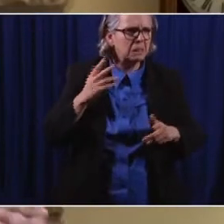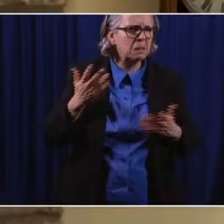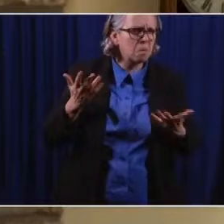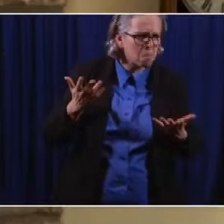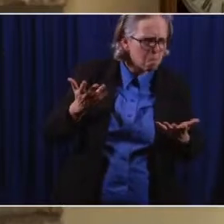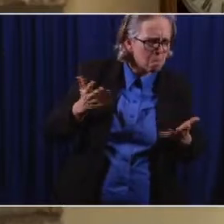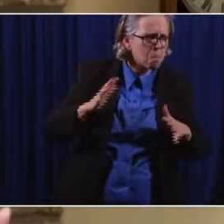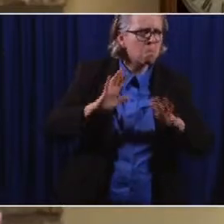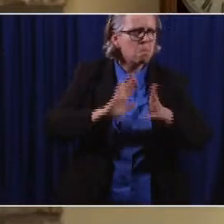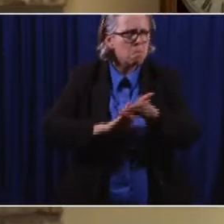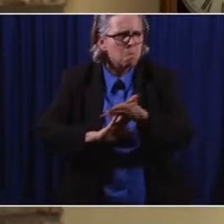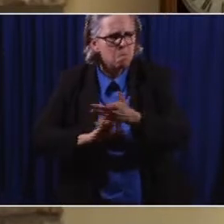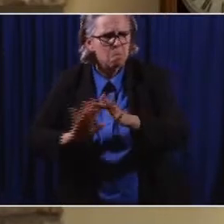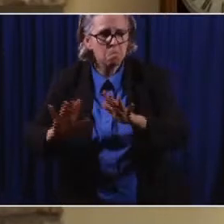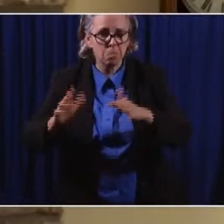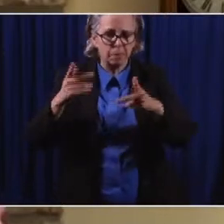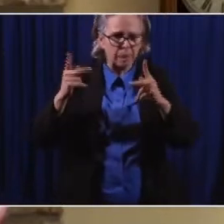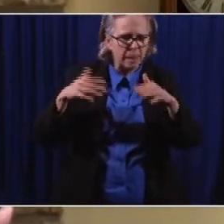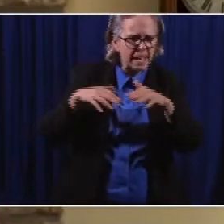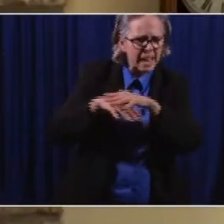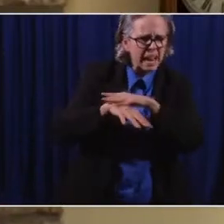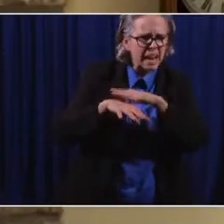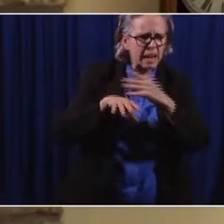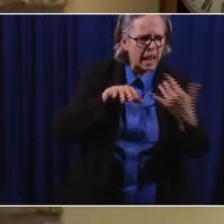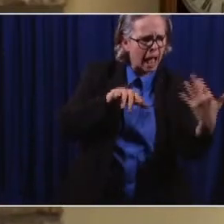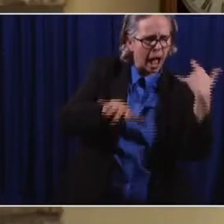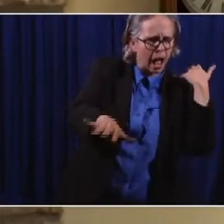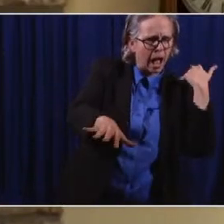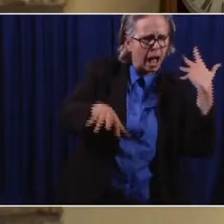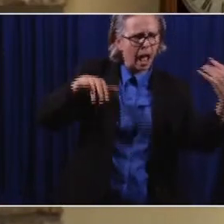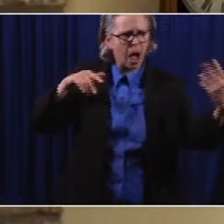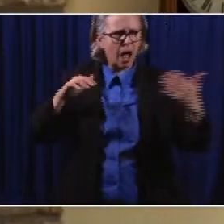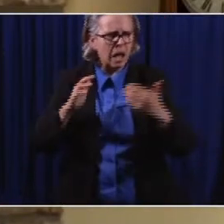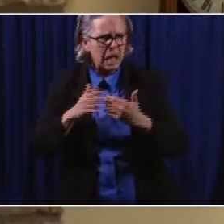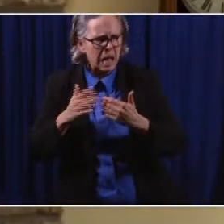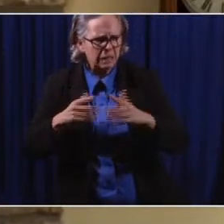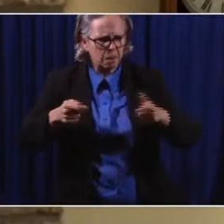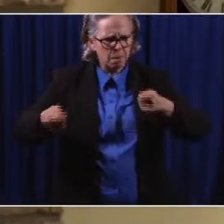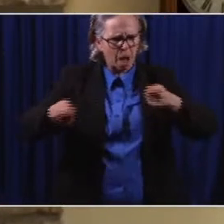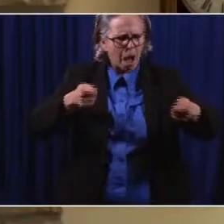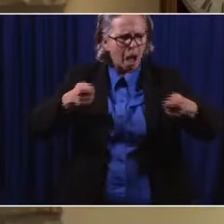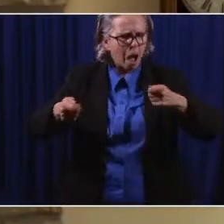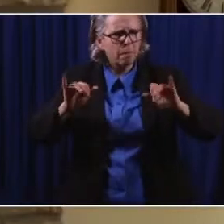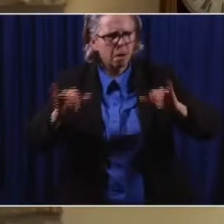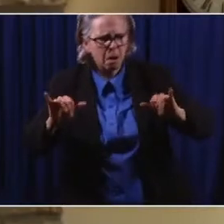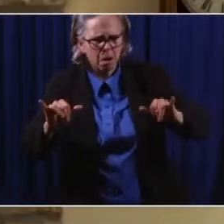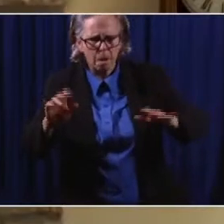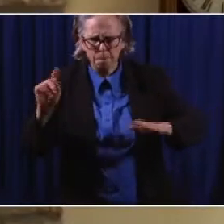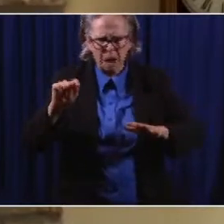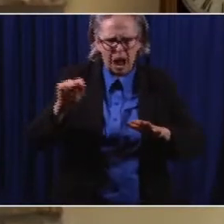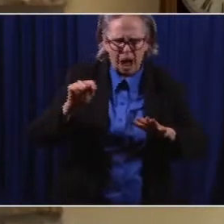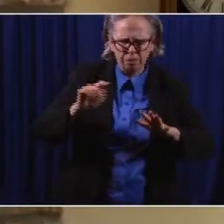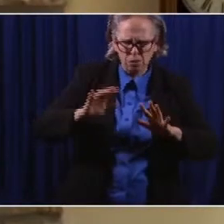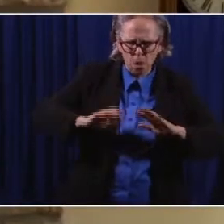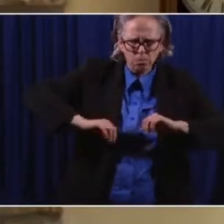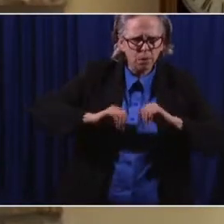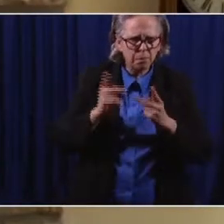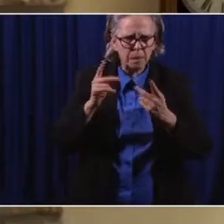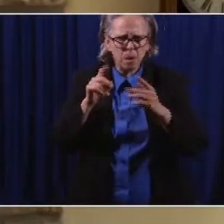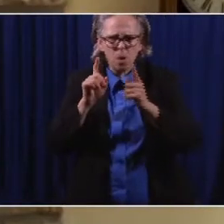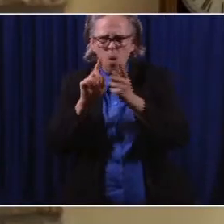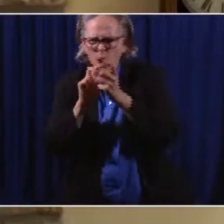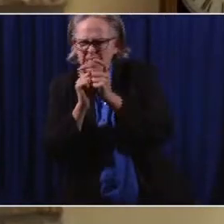the game going to work? How's the use of restrooms going to work? And the health departments of both those cities were